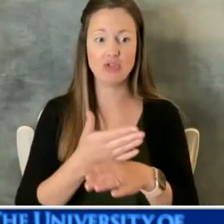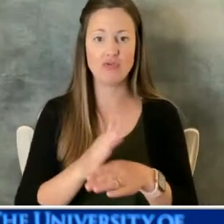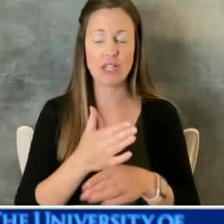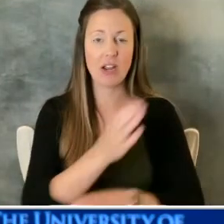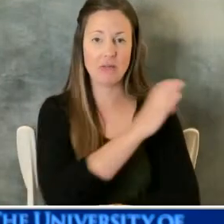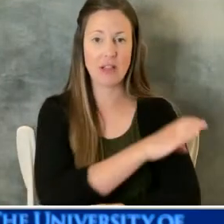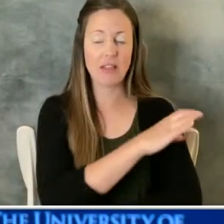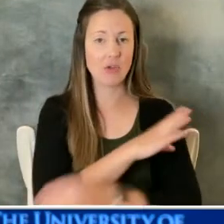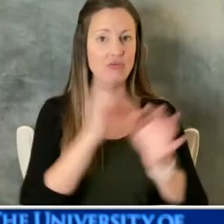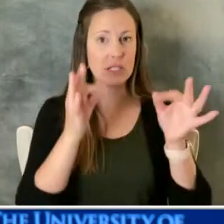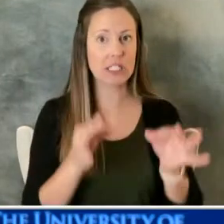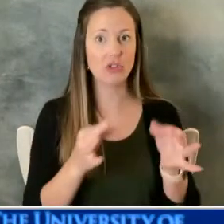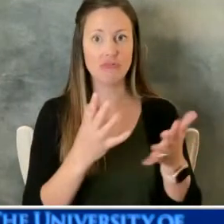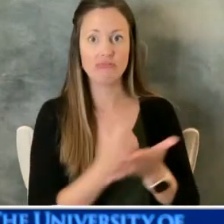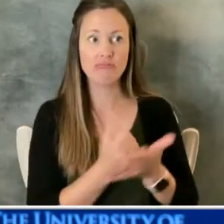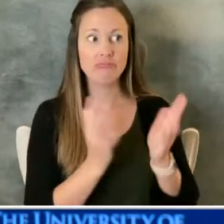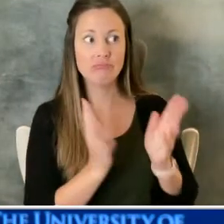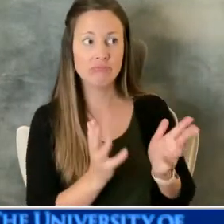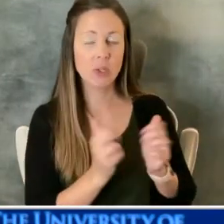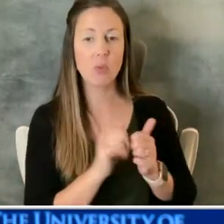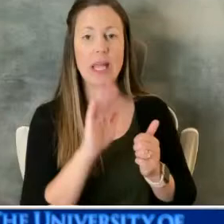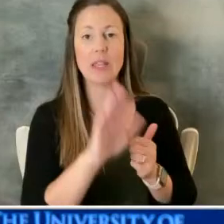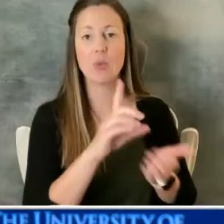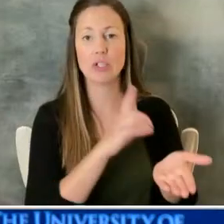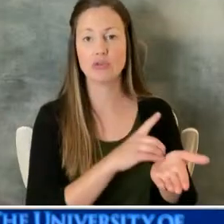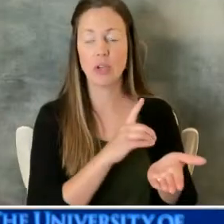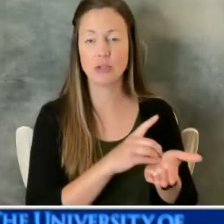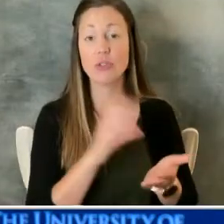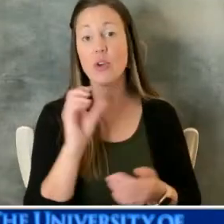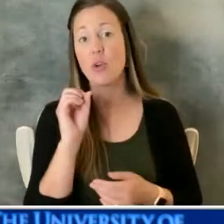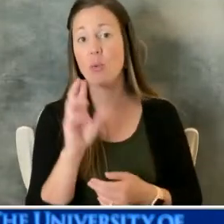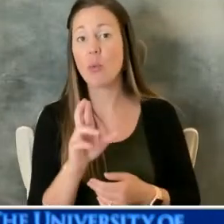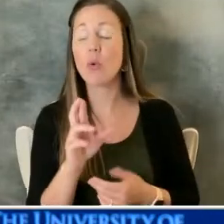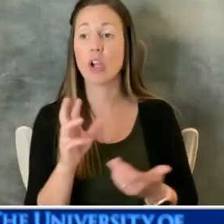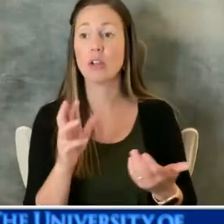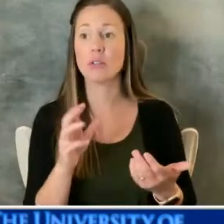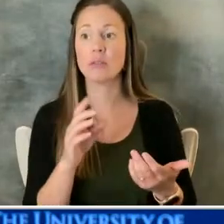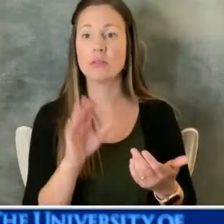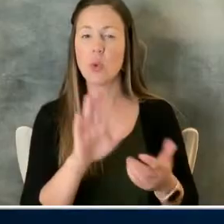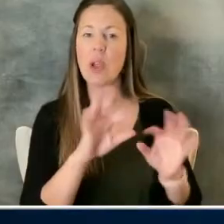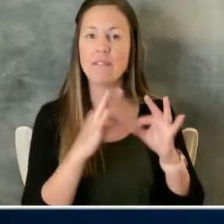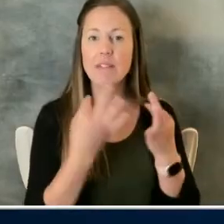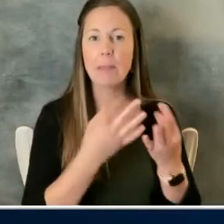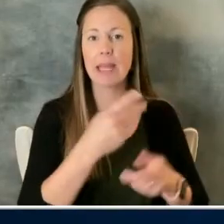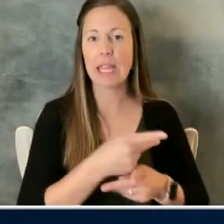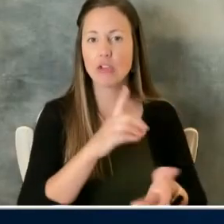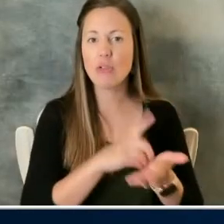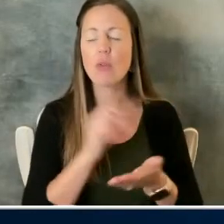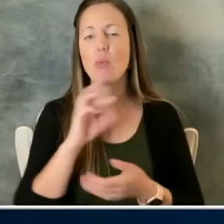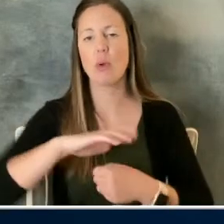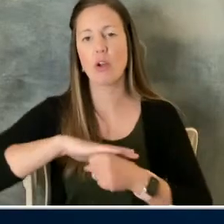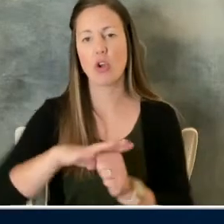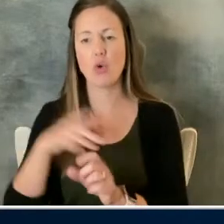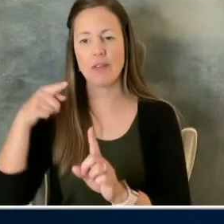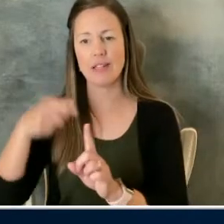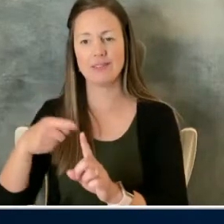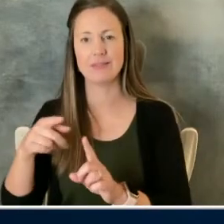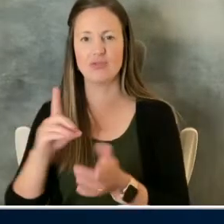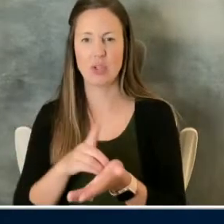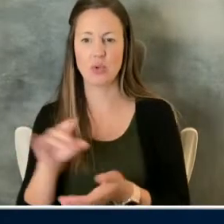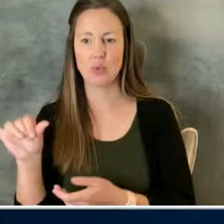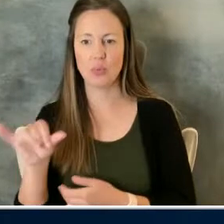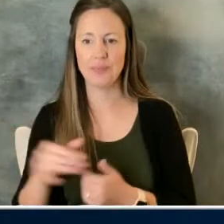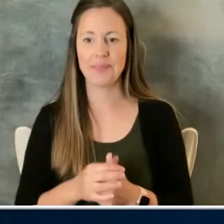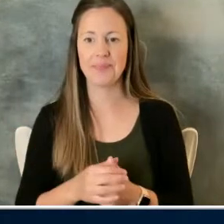with your primary care physician or that physician that is dealing with that long COVID as well. All right, so I bet there's some